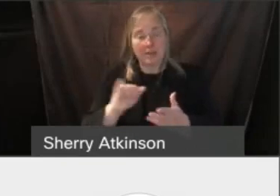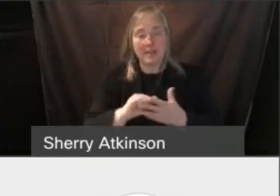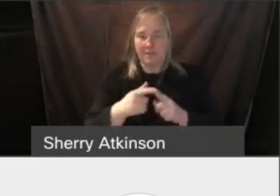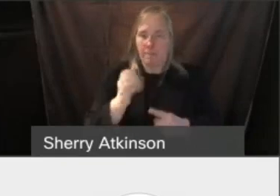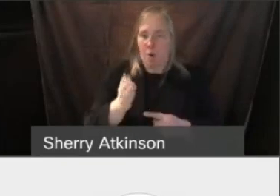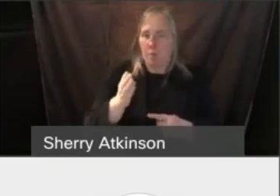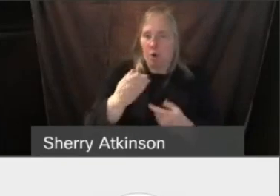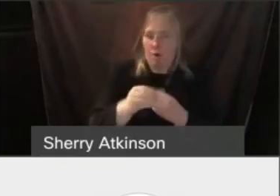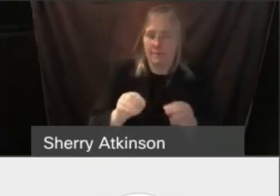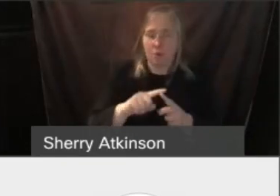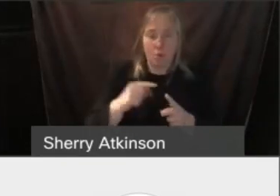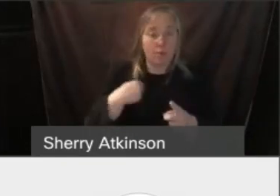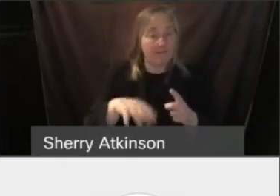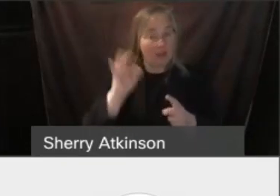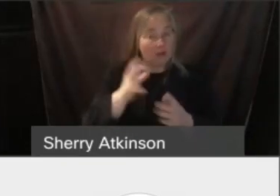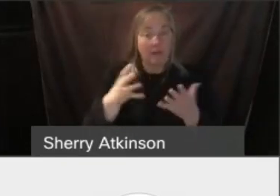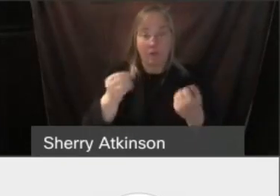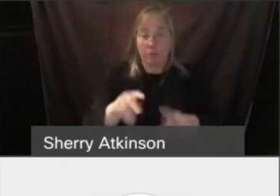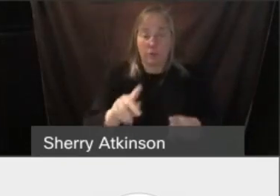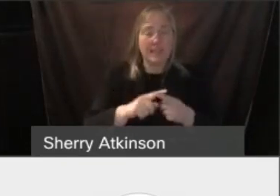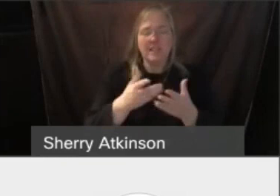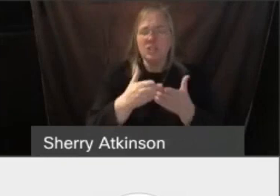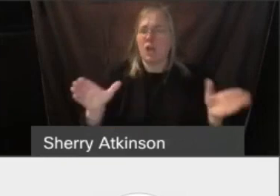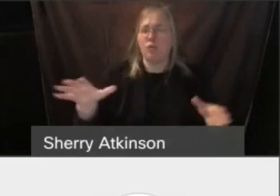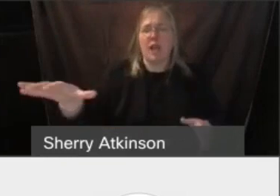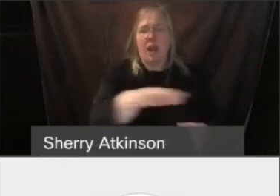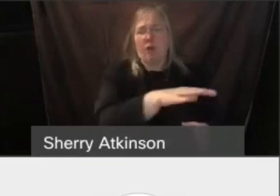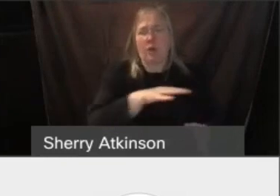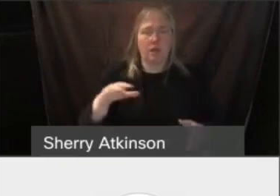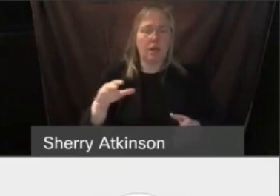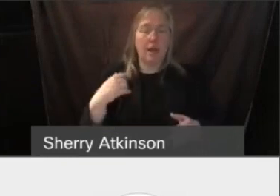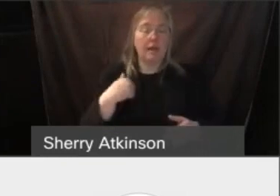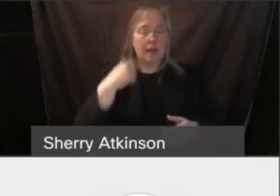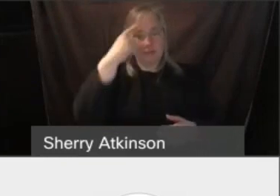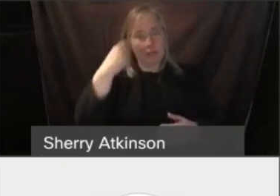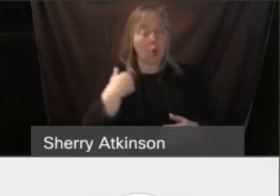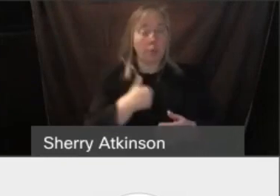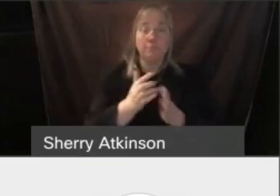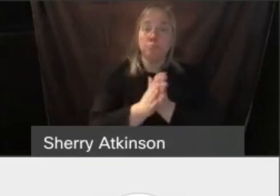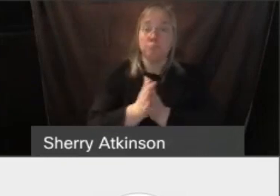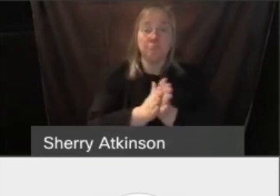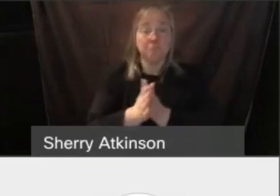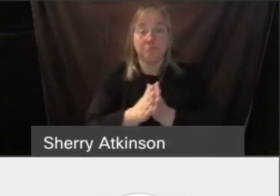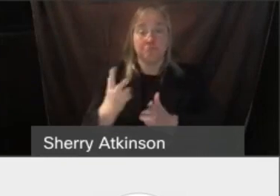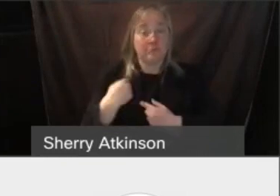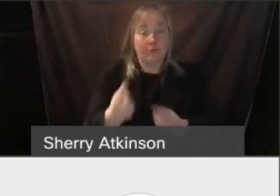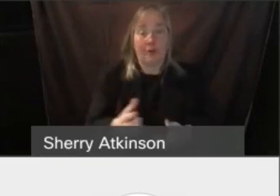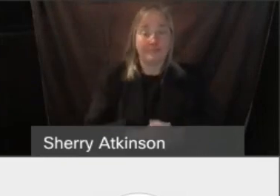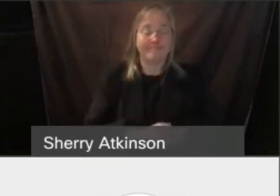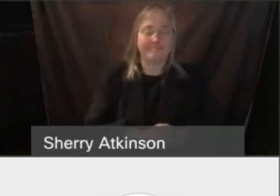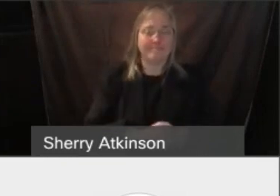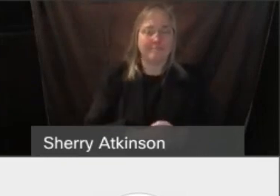found a lot of opportunity in the general area, and I think we've been pretty enthused by it. As far as